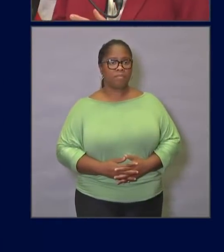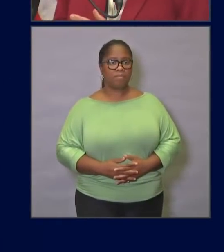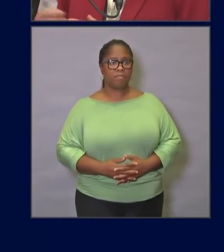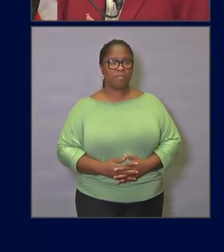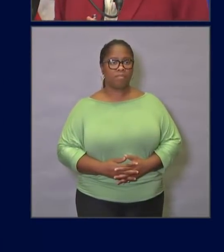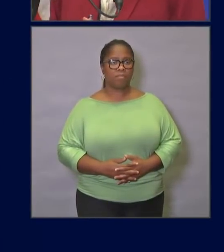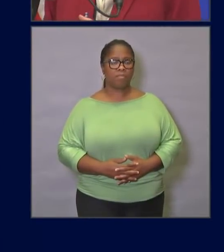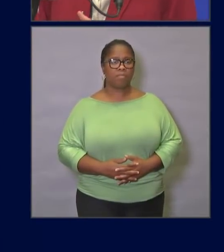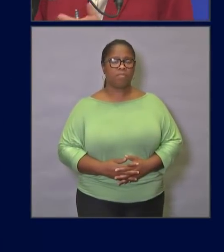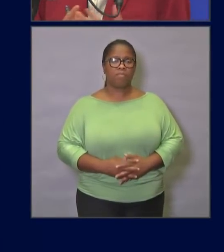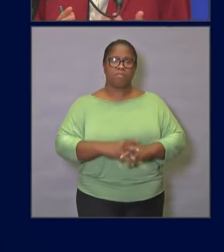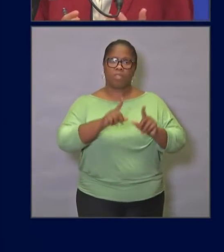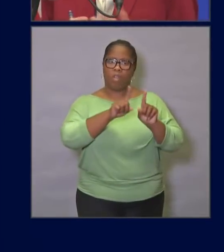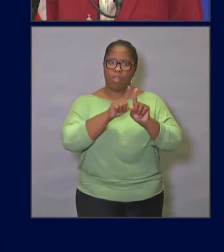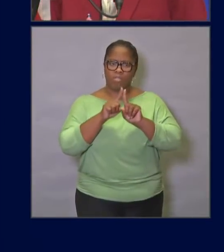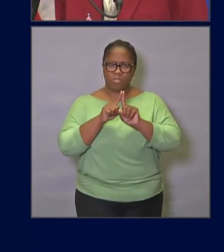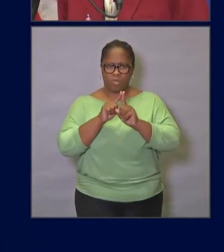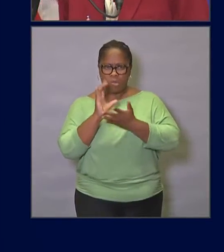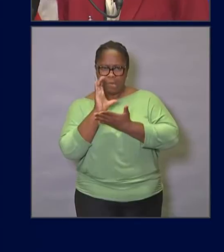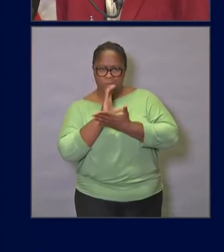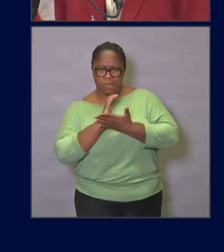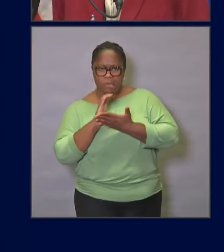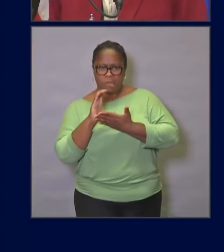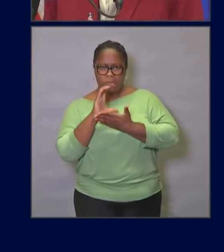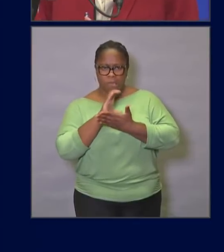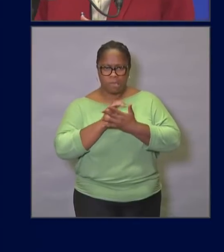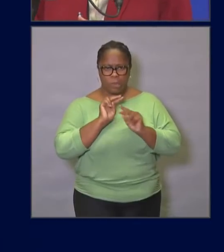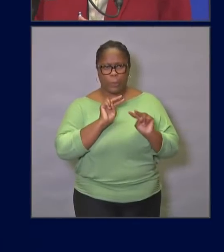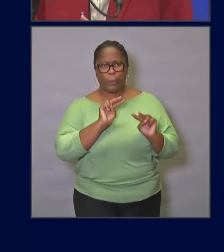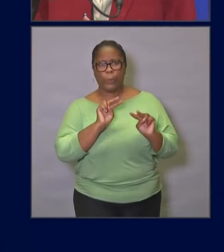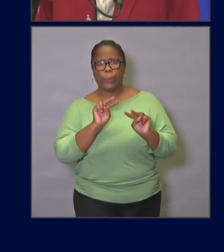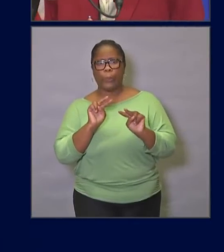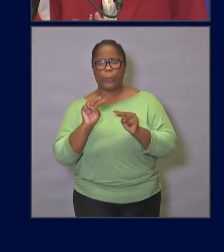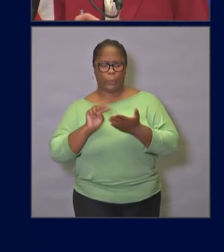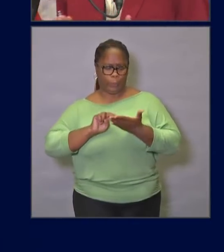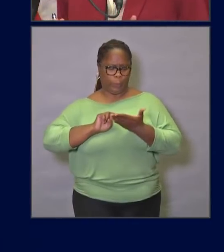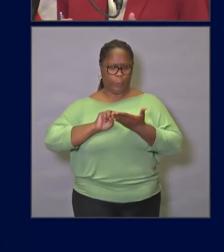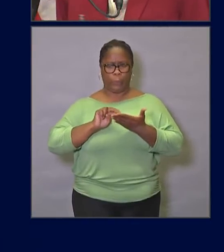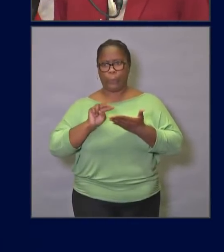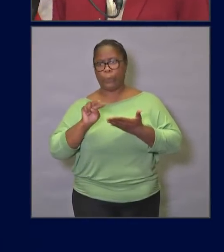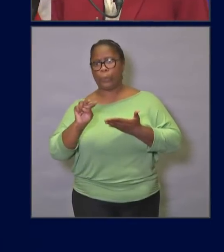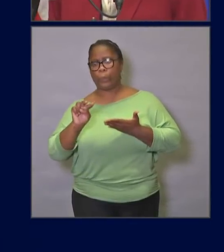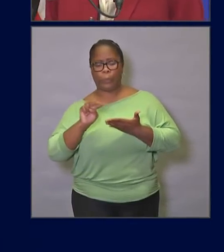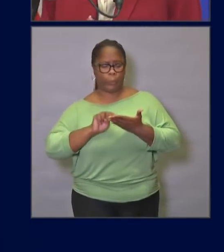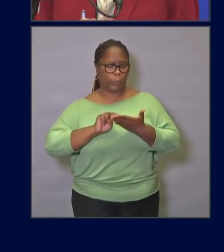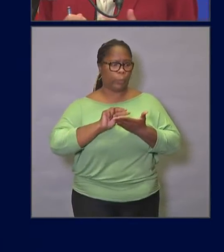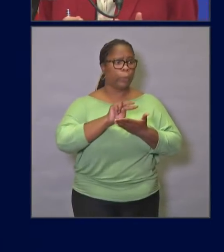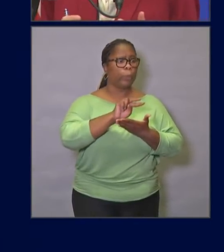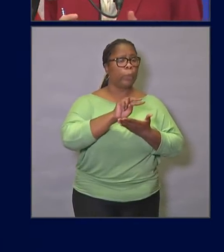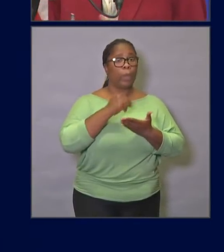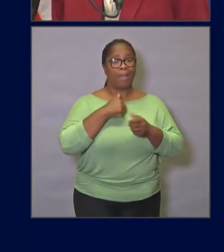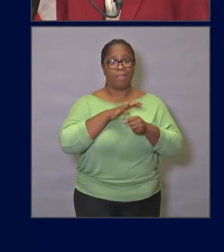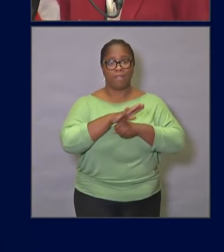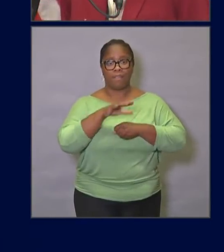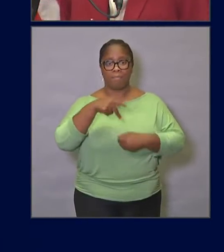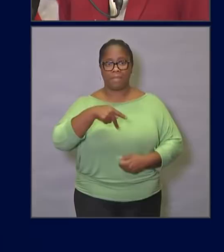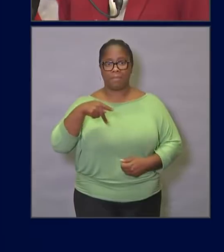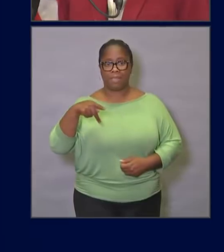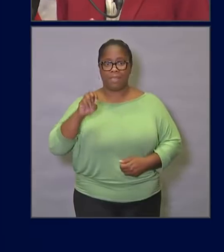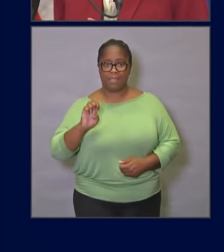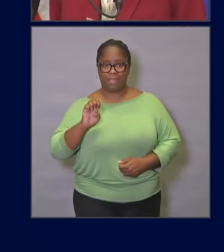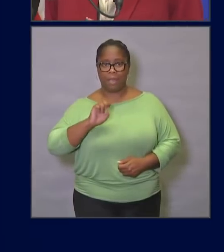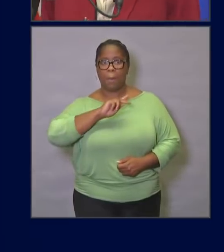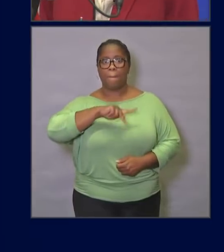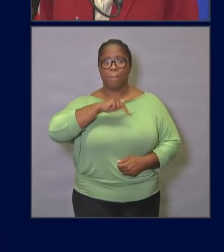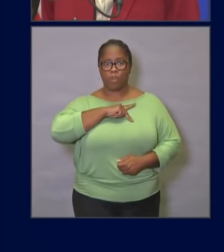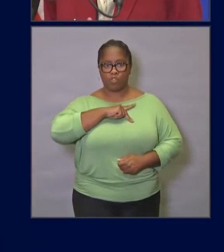We also always are watching to make sure that we have the appropriate PPE, personal protection equipment, for people who are